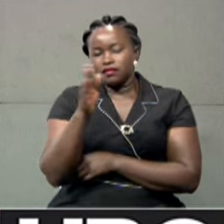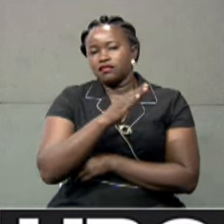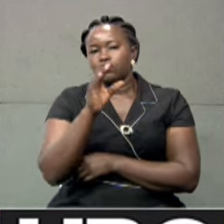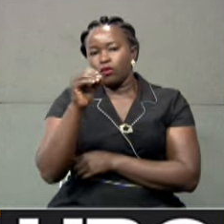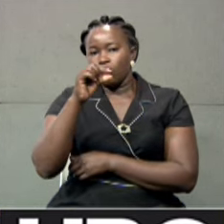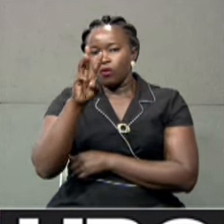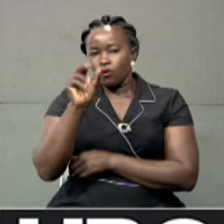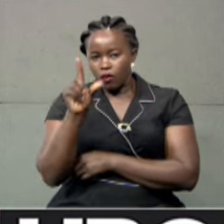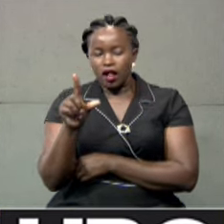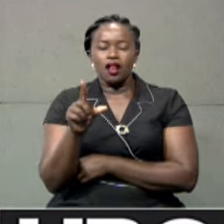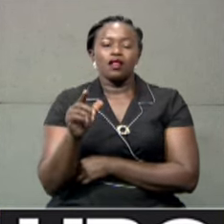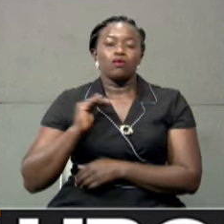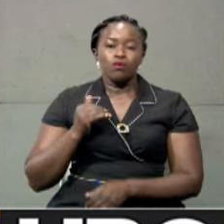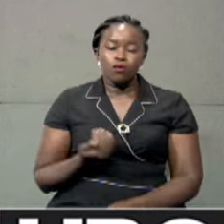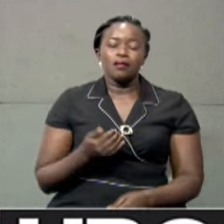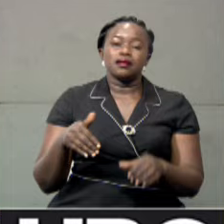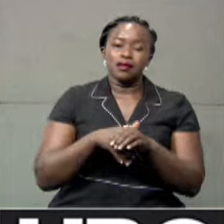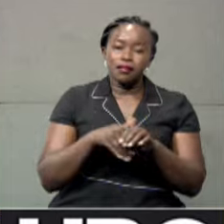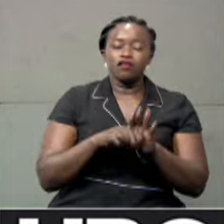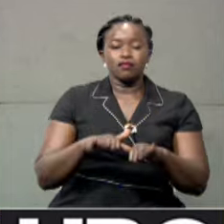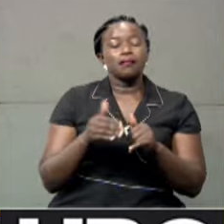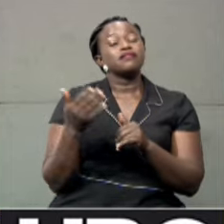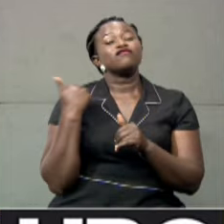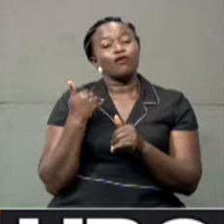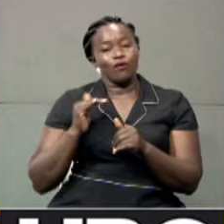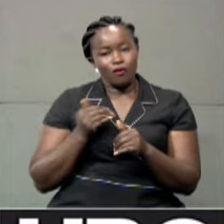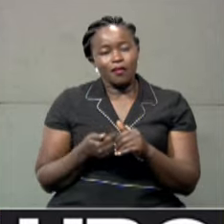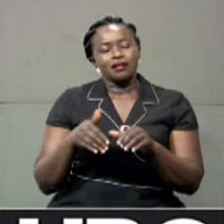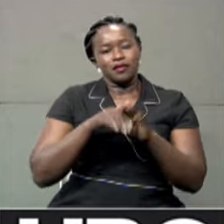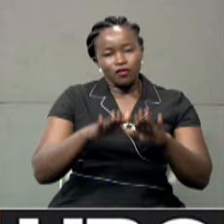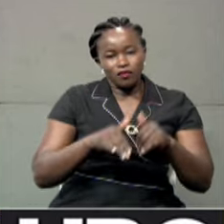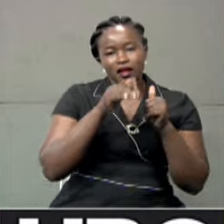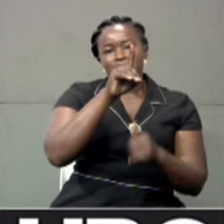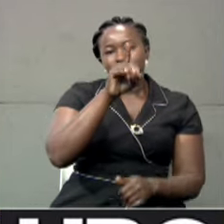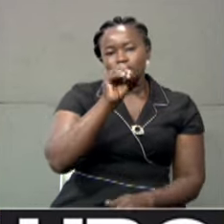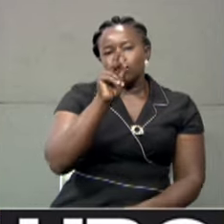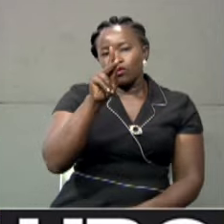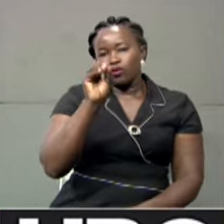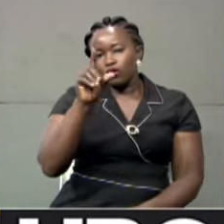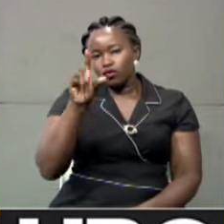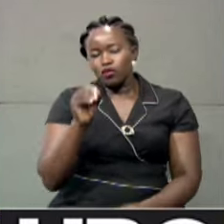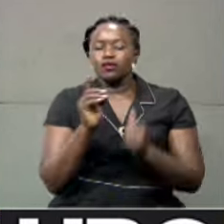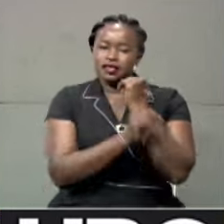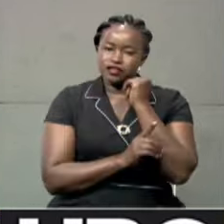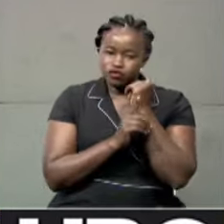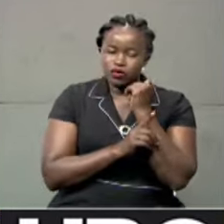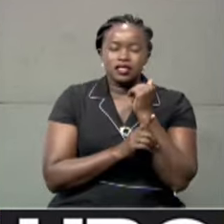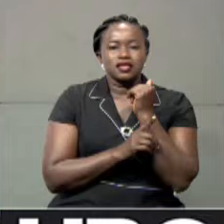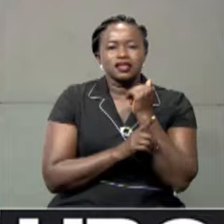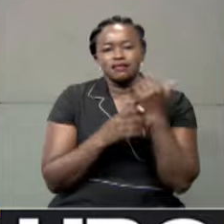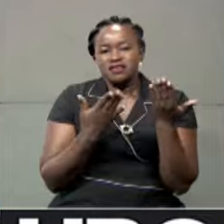and the woman MP, then the woman MP of Dokolo District. She was a legendary